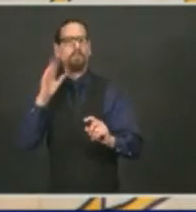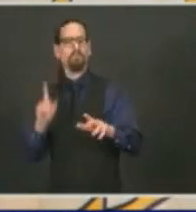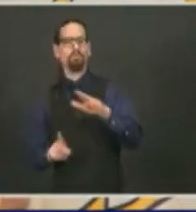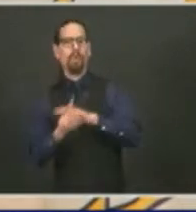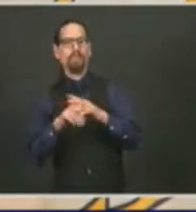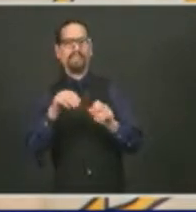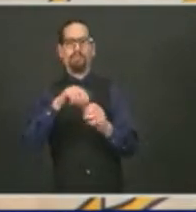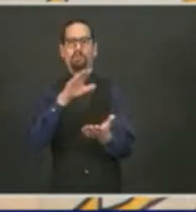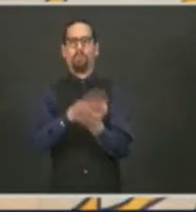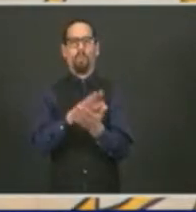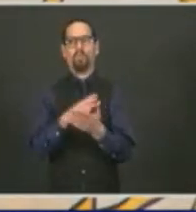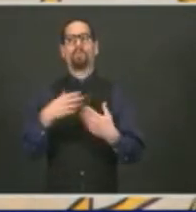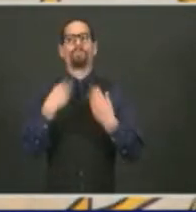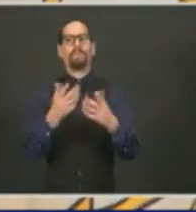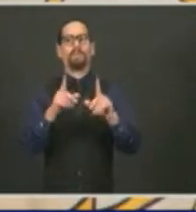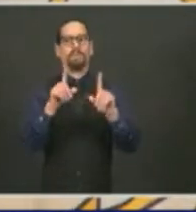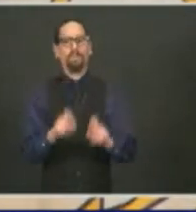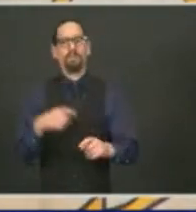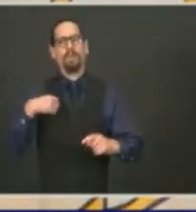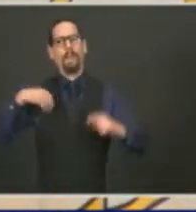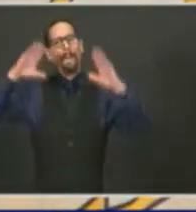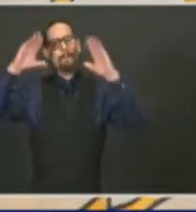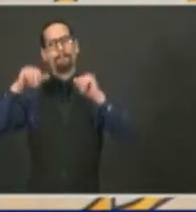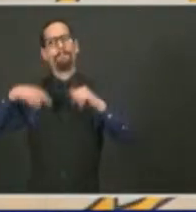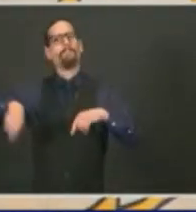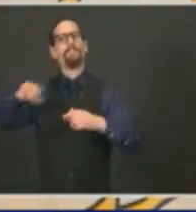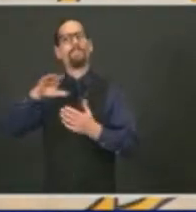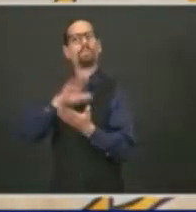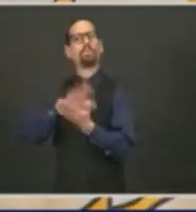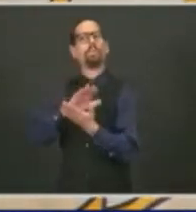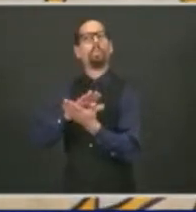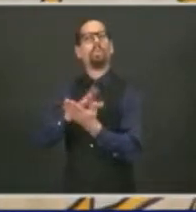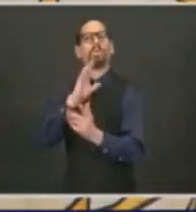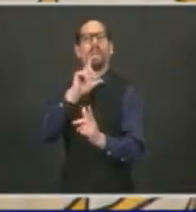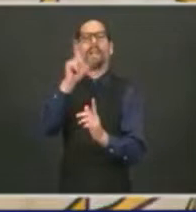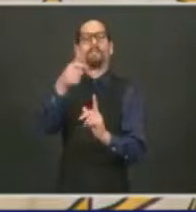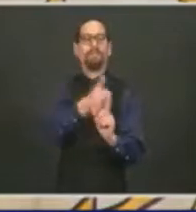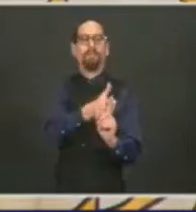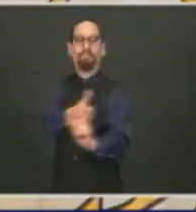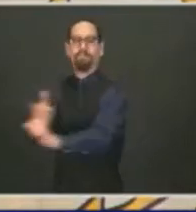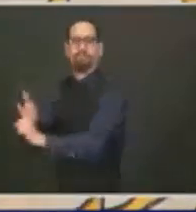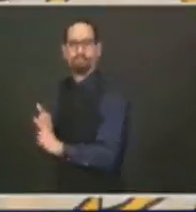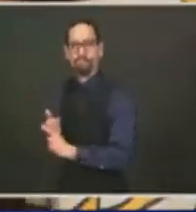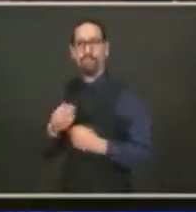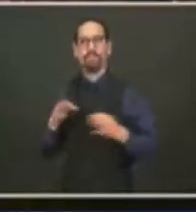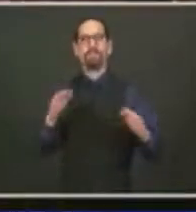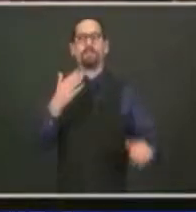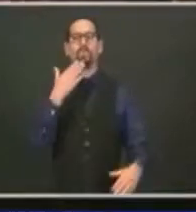independent, to just kind of do it on their own. Have a good weekend.